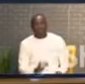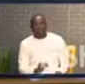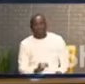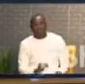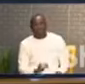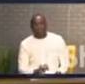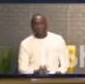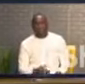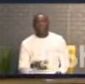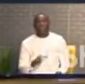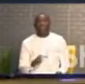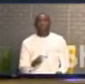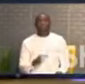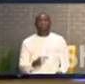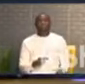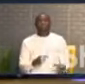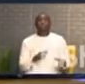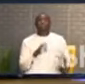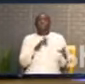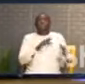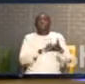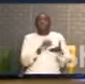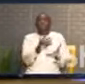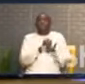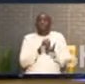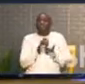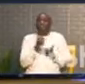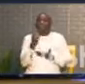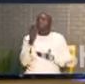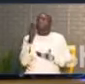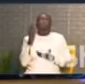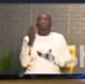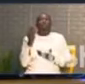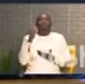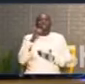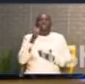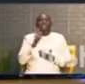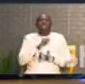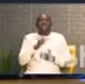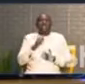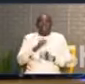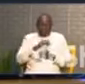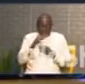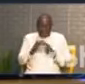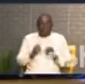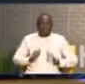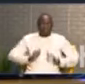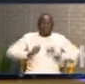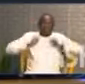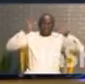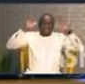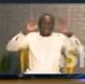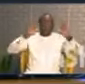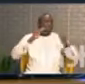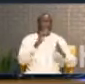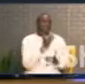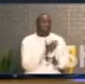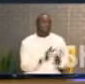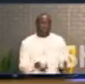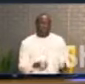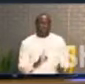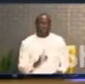The version that received the 1 billion was not a consecrated version. The version, there are